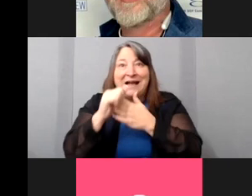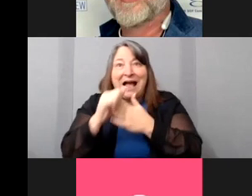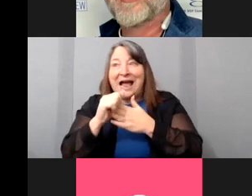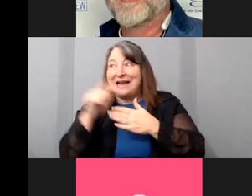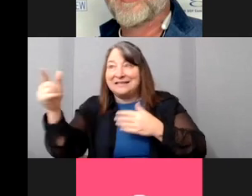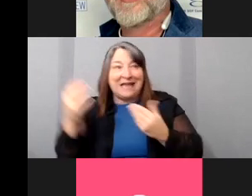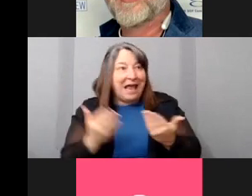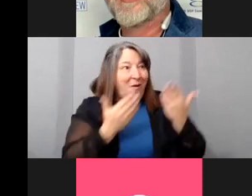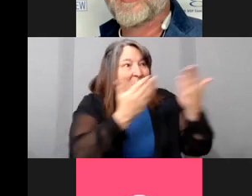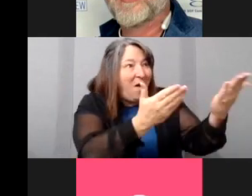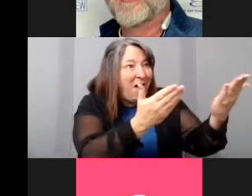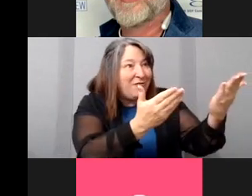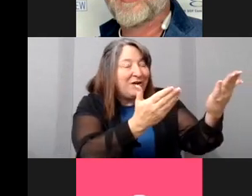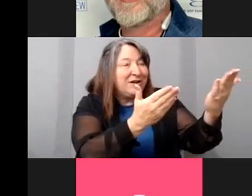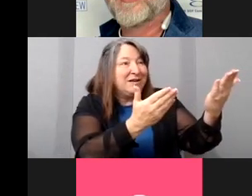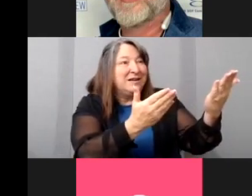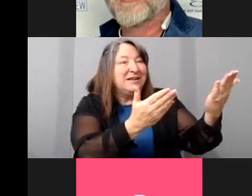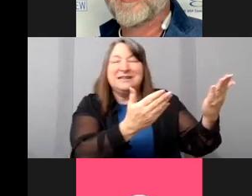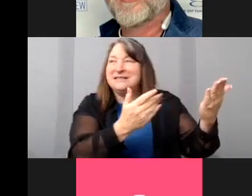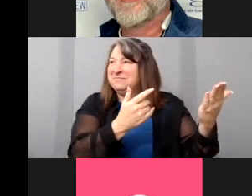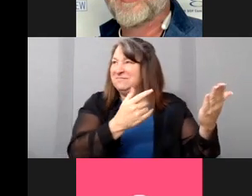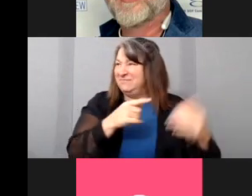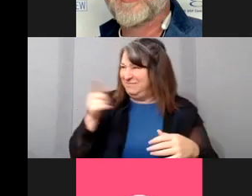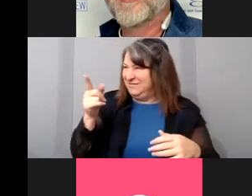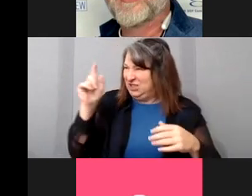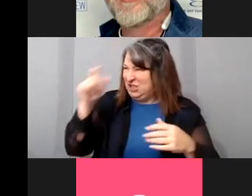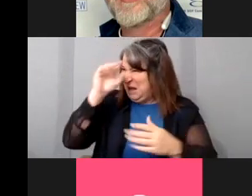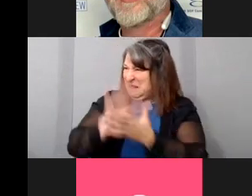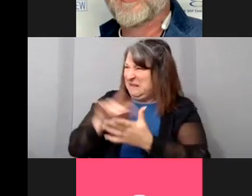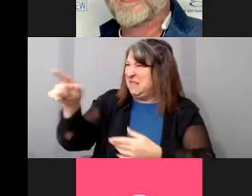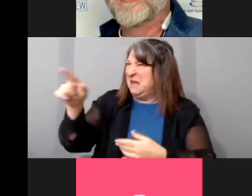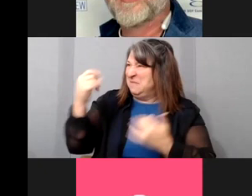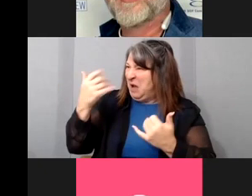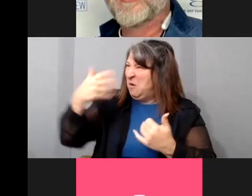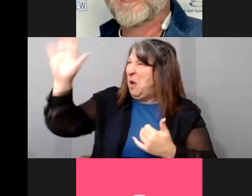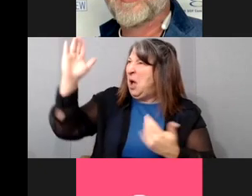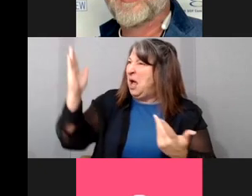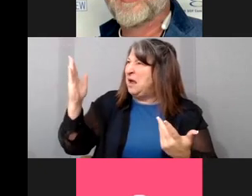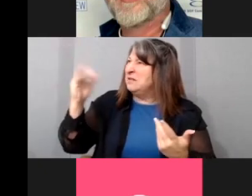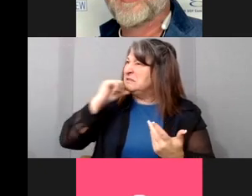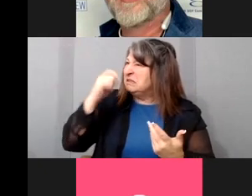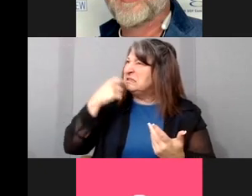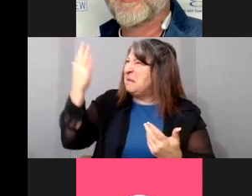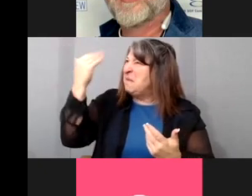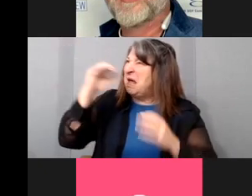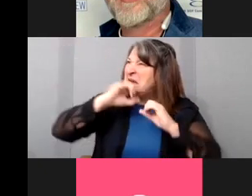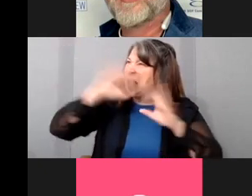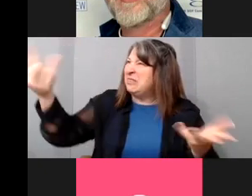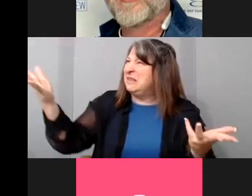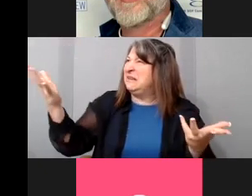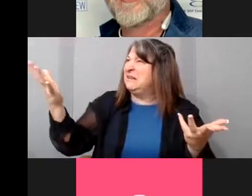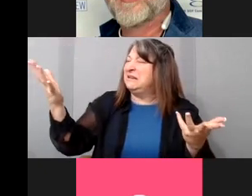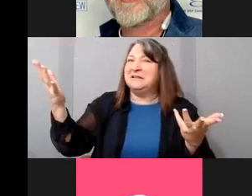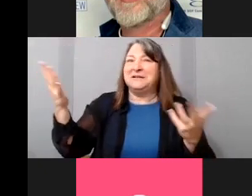a different light. It's like, well, should I really believe what that person was saying? Because they kind of, didn't even bother to say goodbye to me, right? And